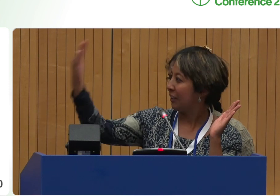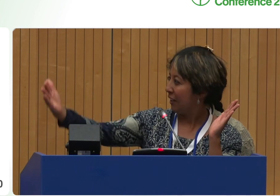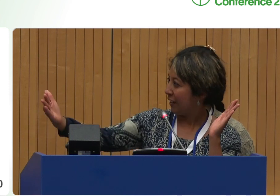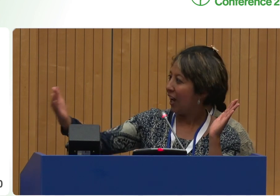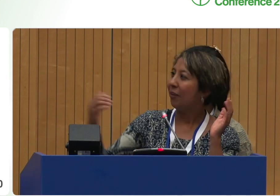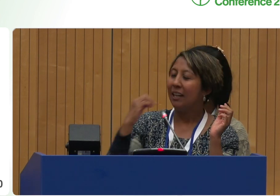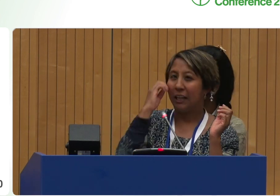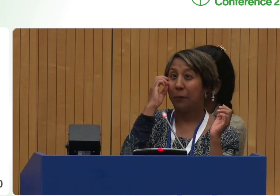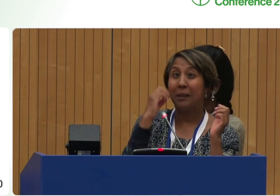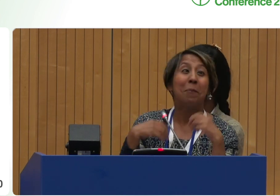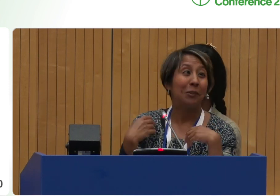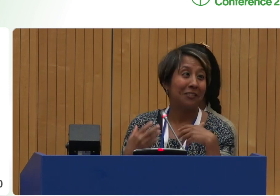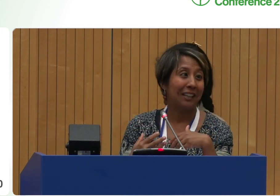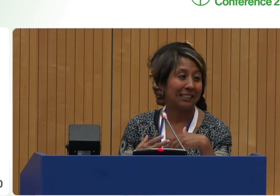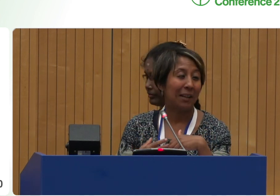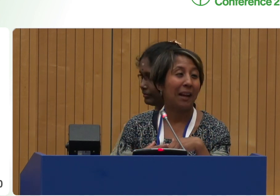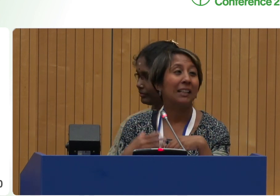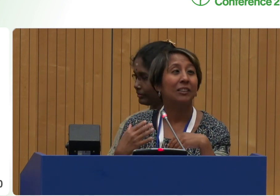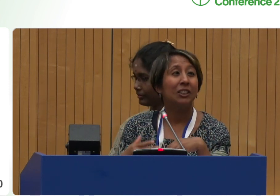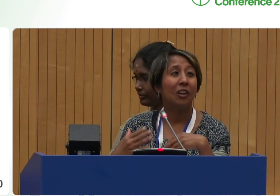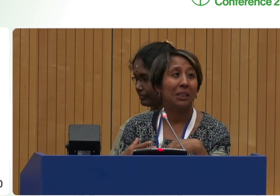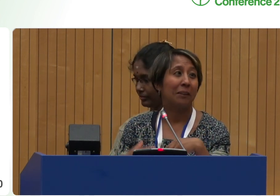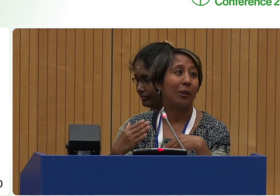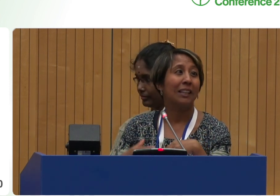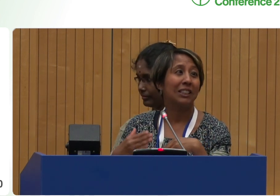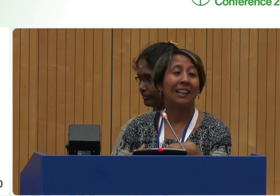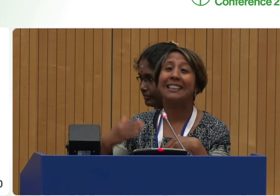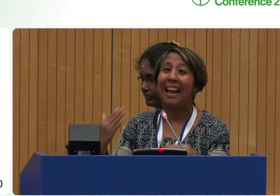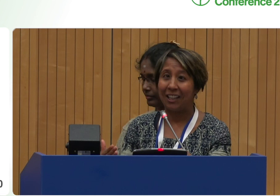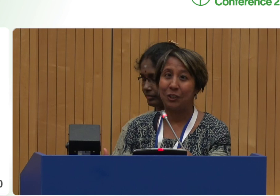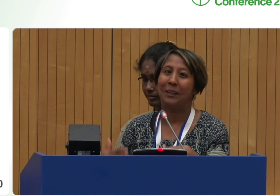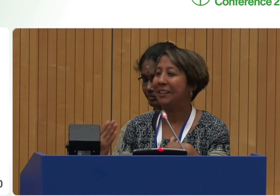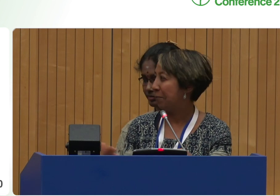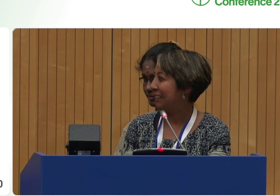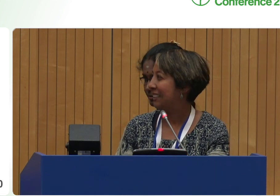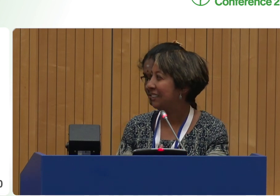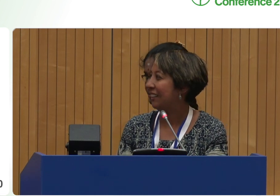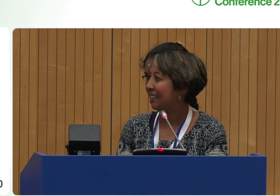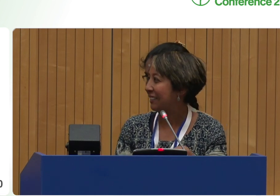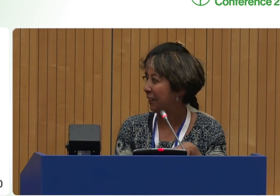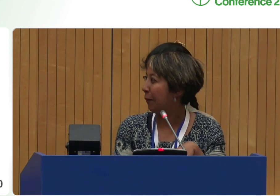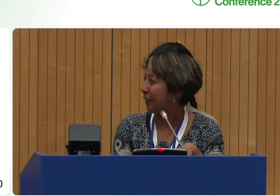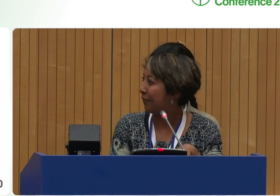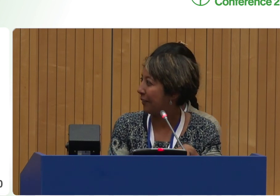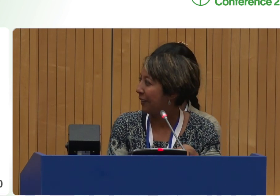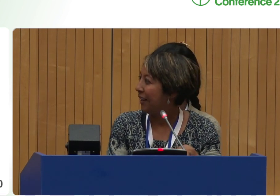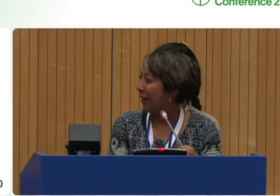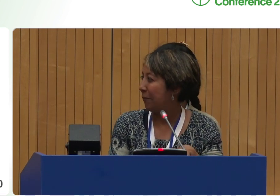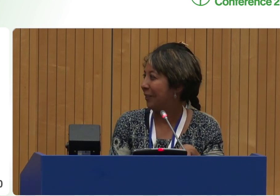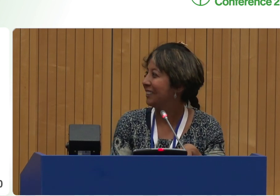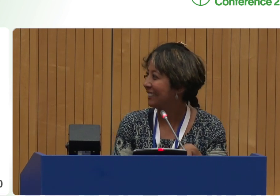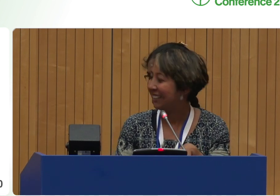are now, it really motivates them and it really shows them what the child can do and their abilities. So I think it's a really